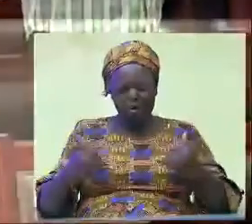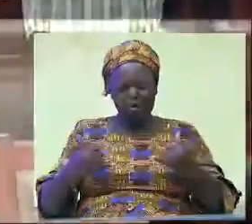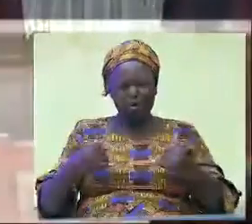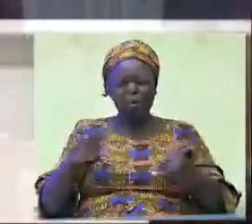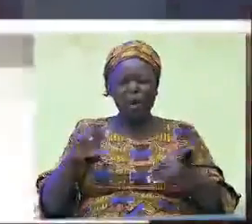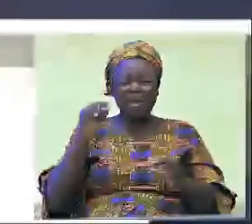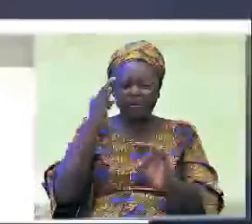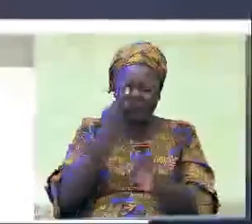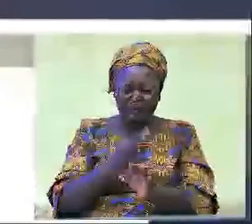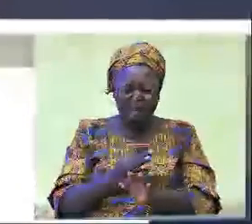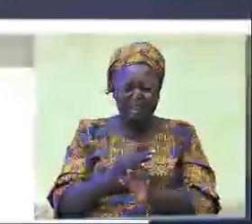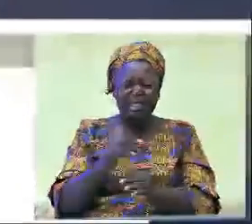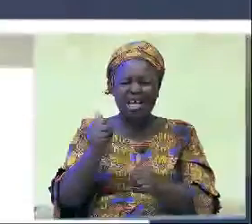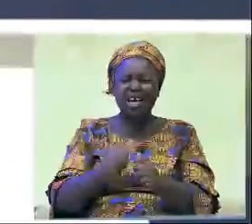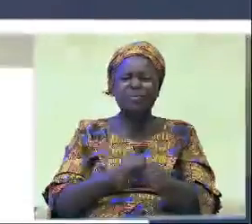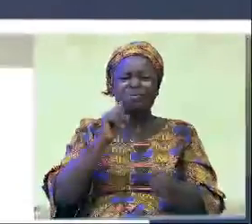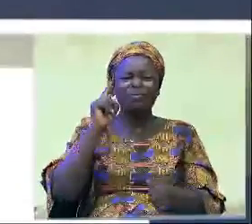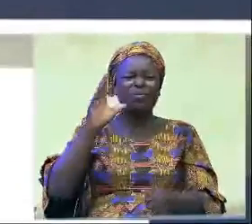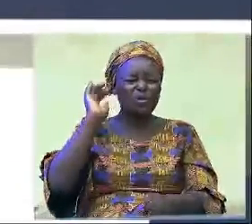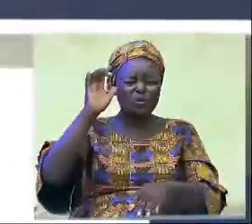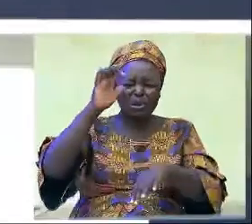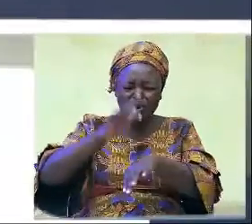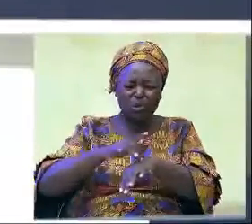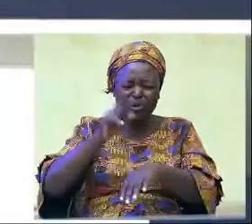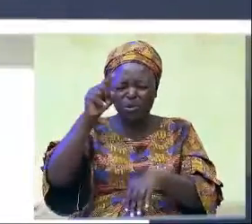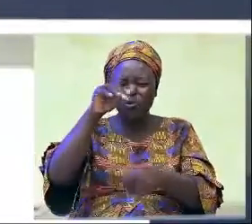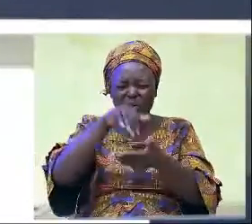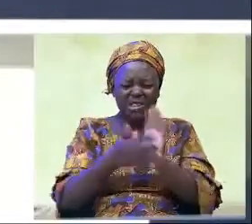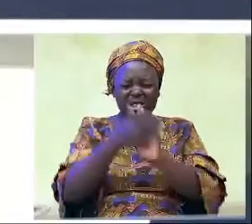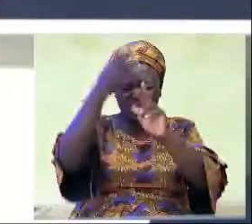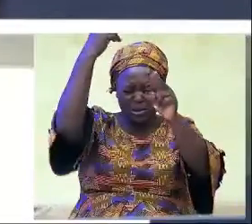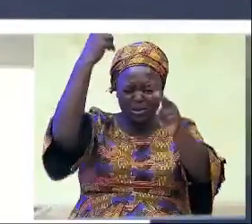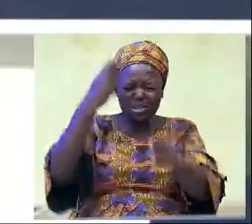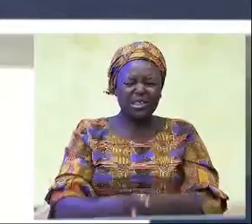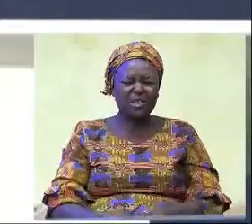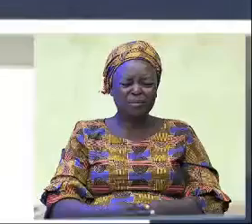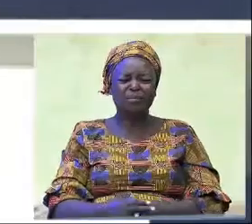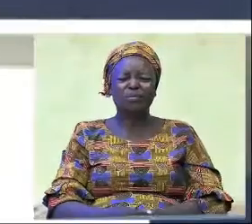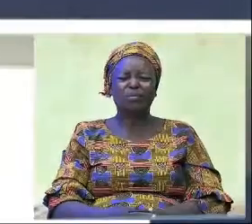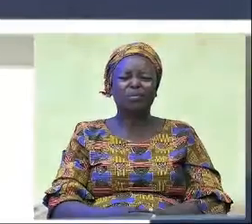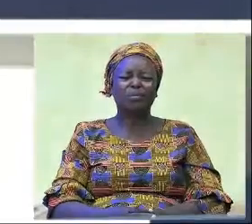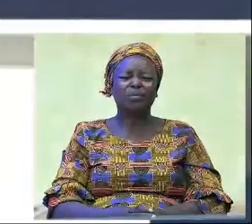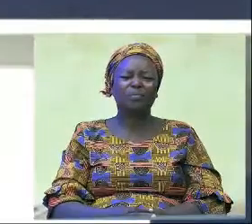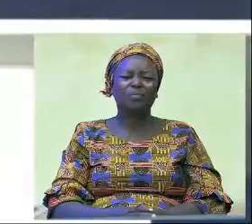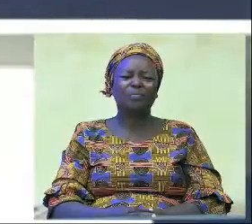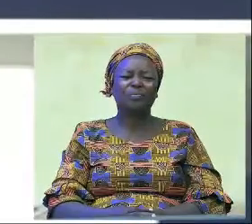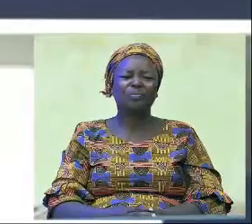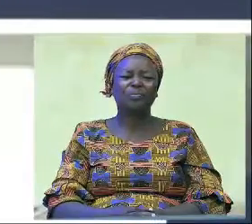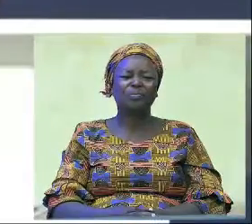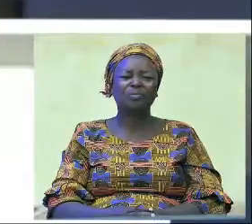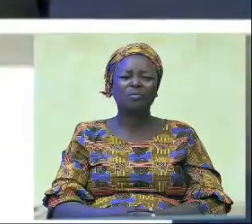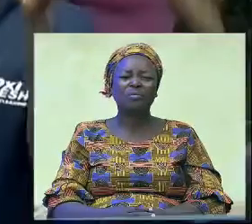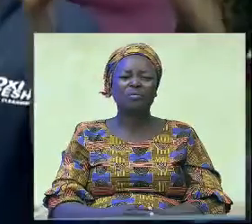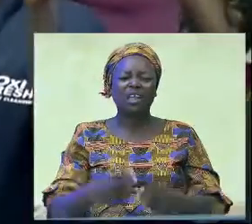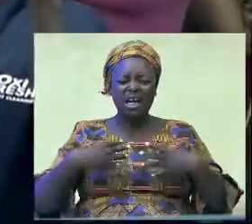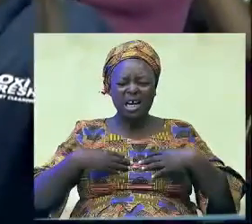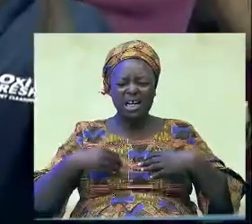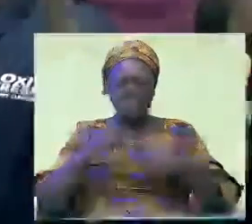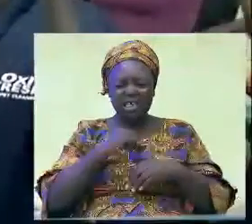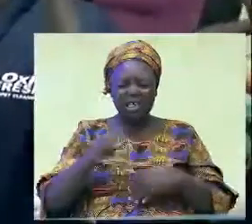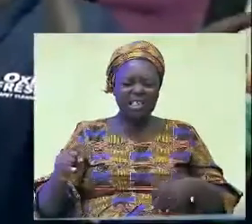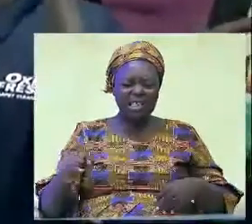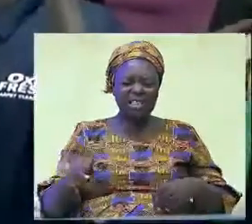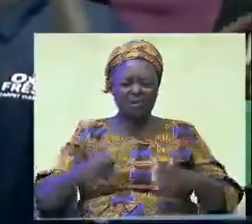it's diabetes, right now, by faith, everyone will touch you in Jesus'